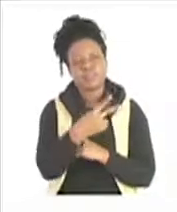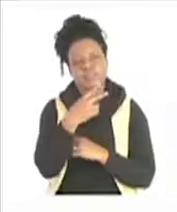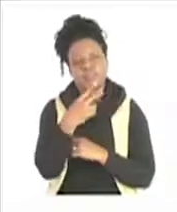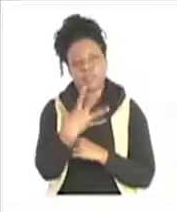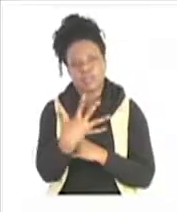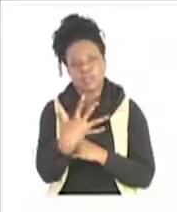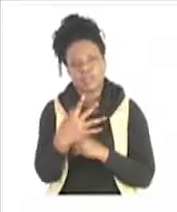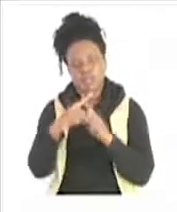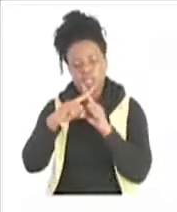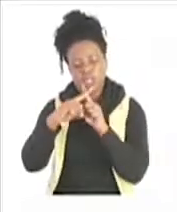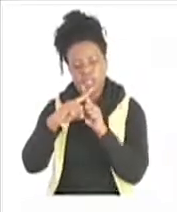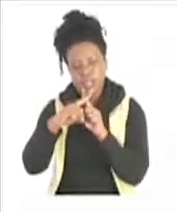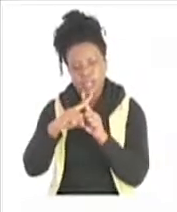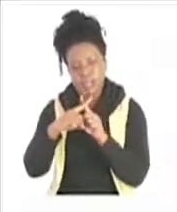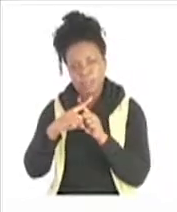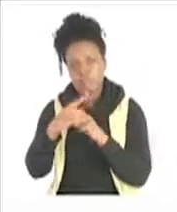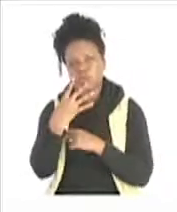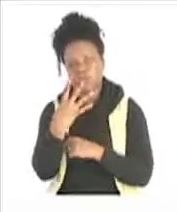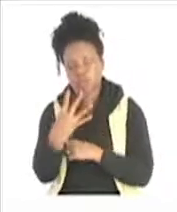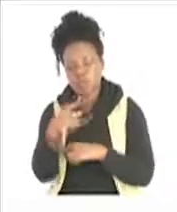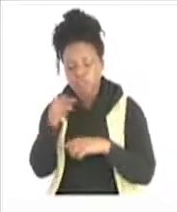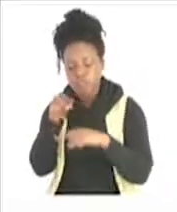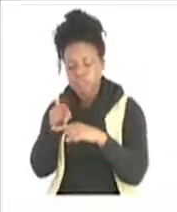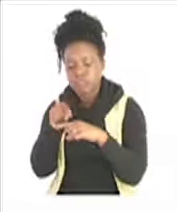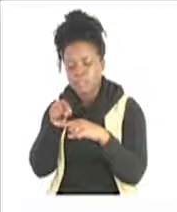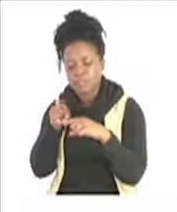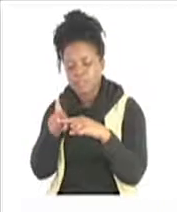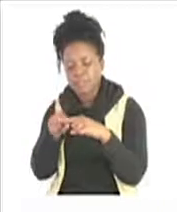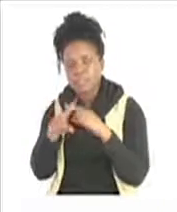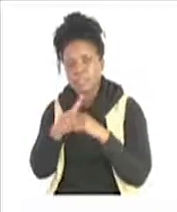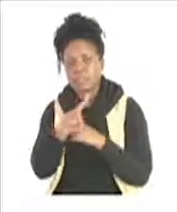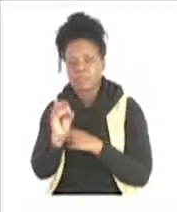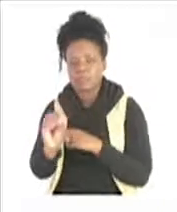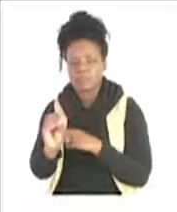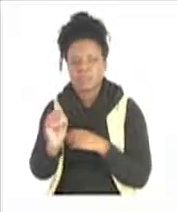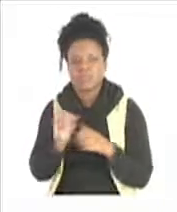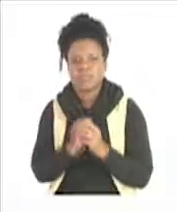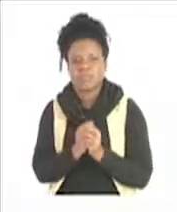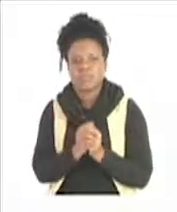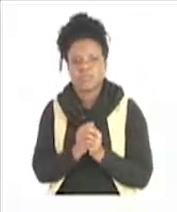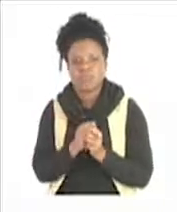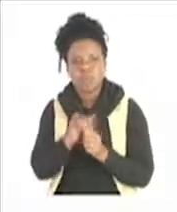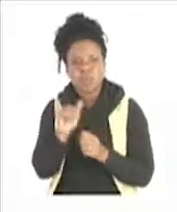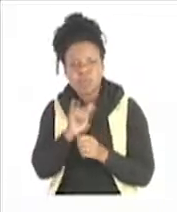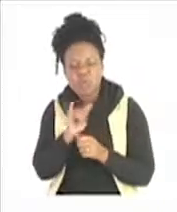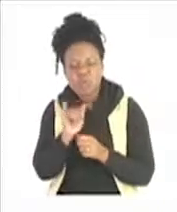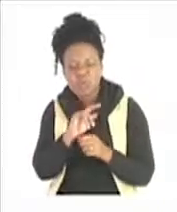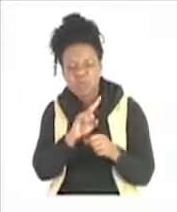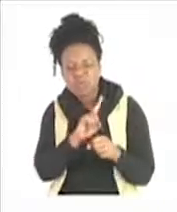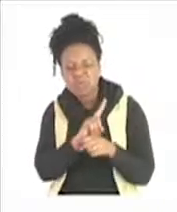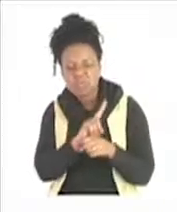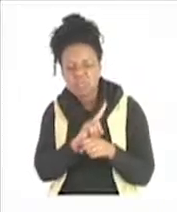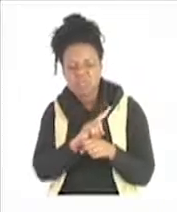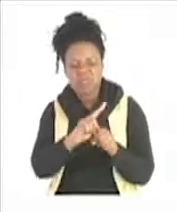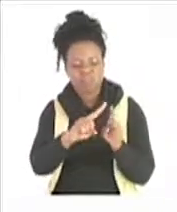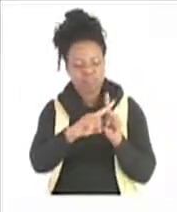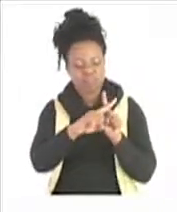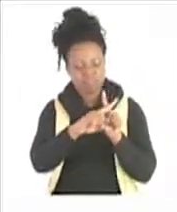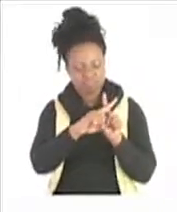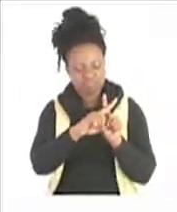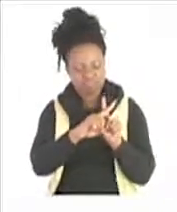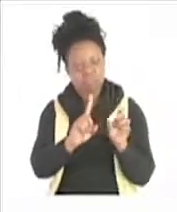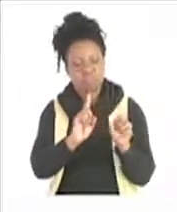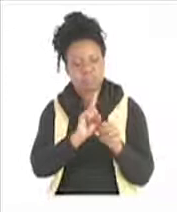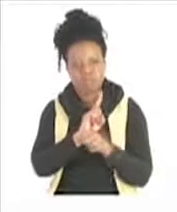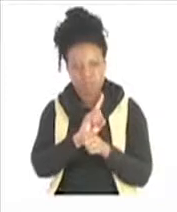25 times 4 divided by 10. Here the multiplication